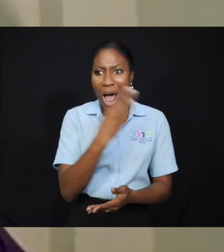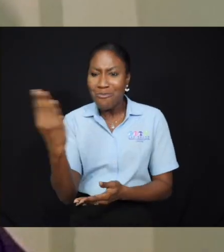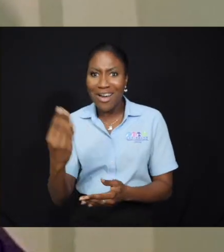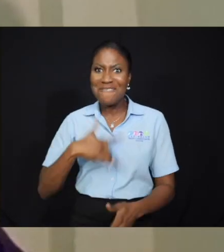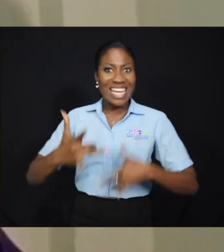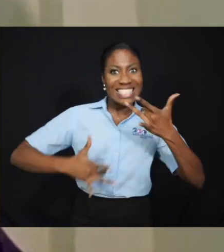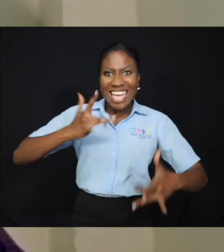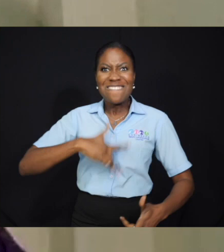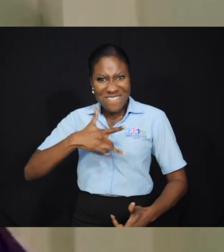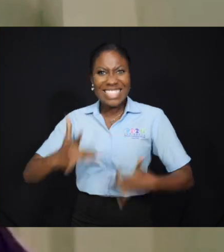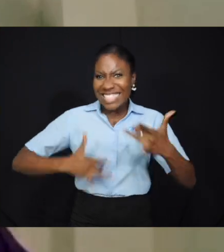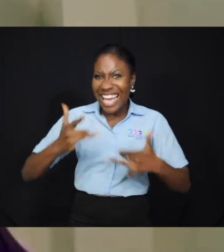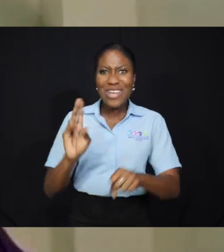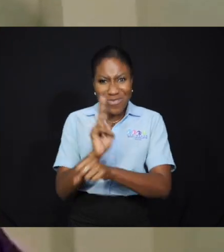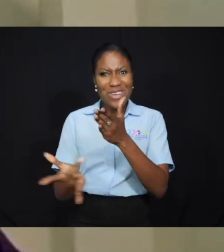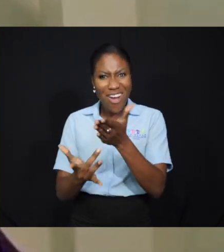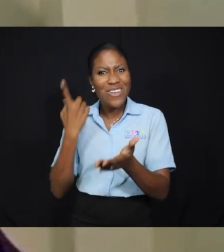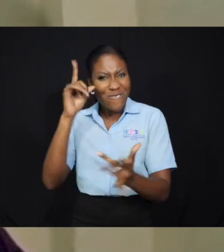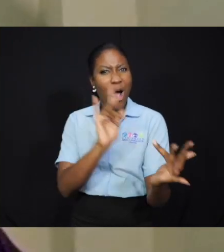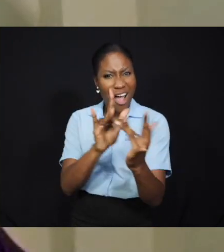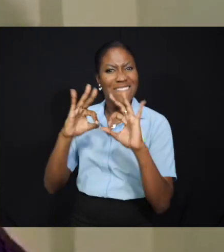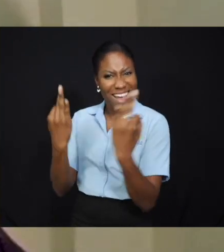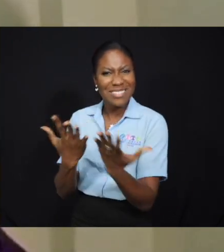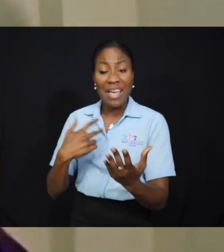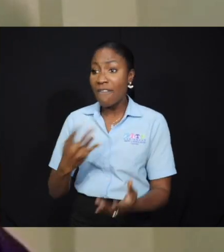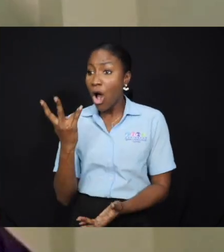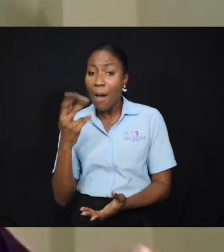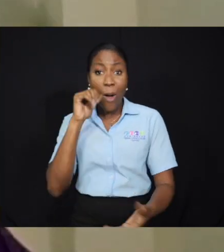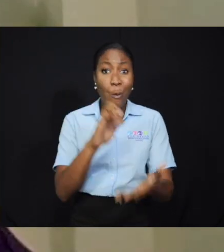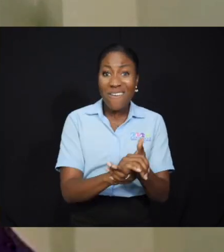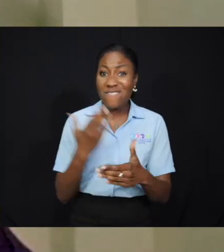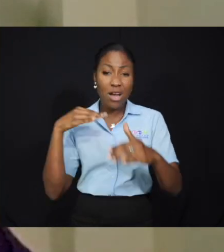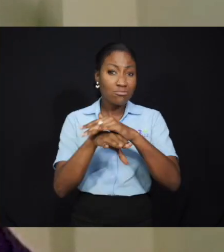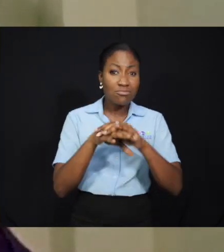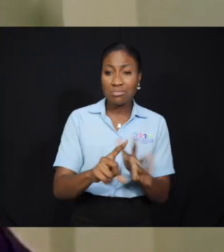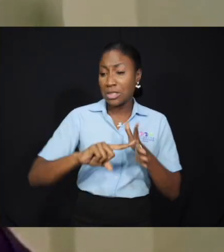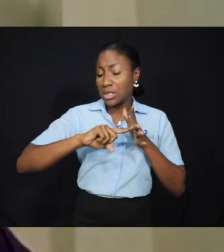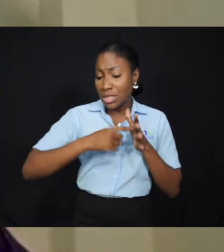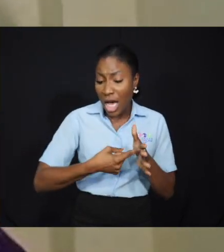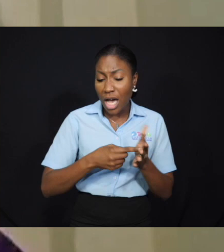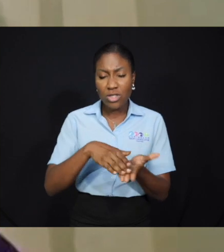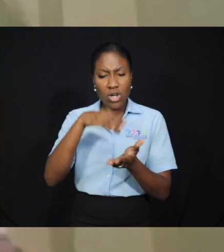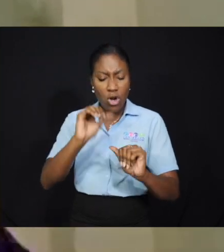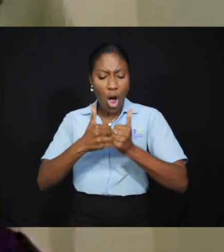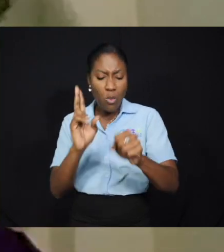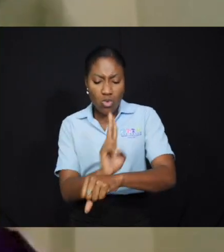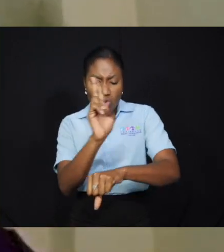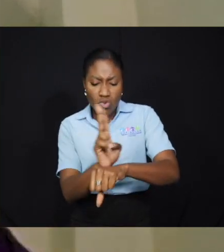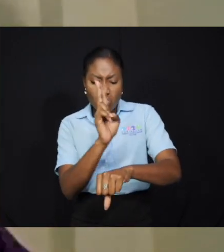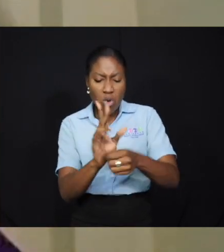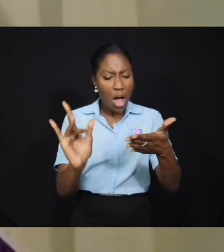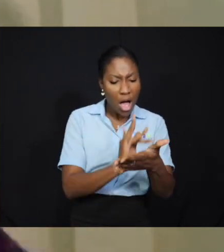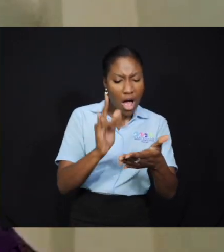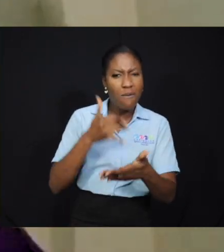have couples, like husbands and wives, are coming in. They started with how to use a device, then how to use